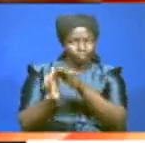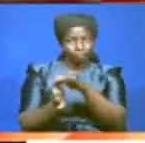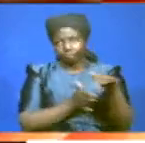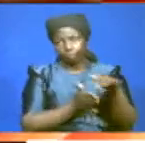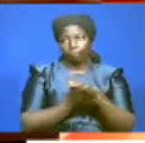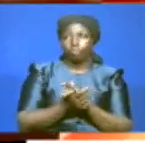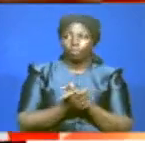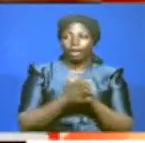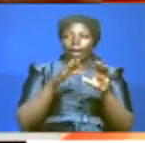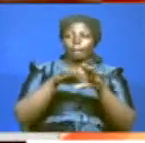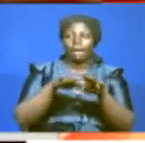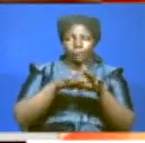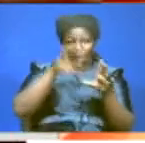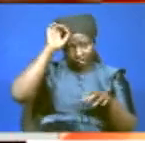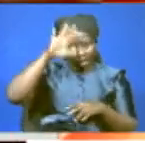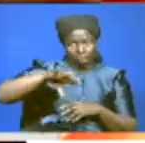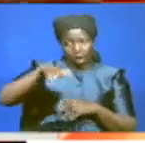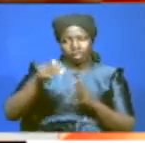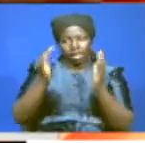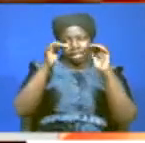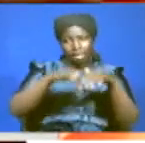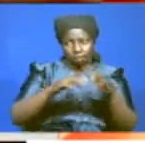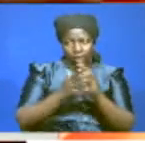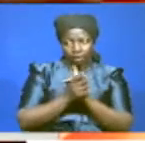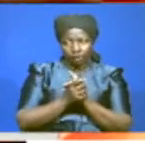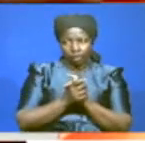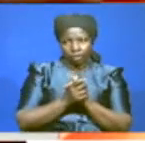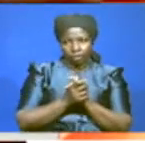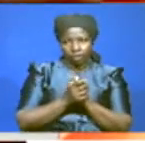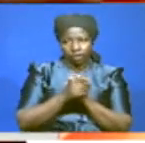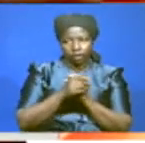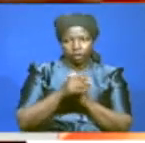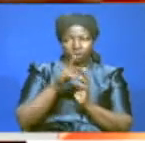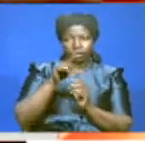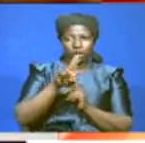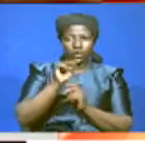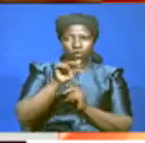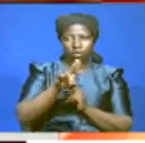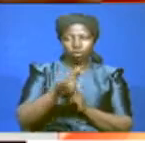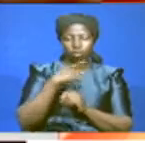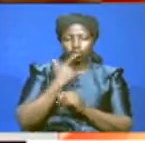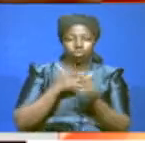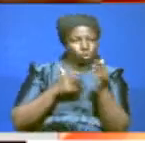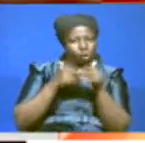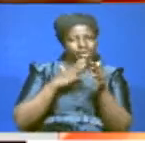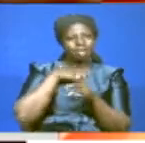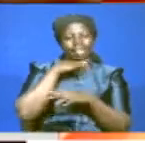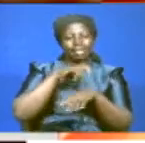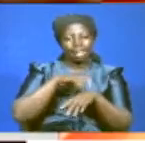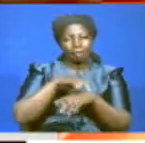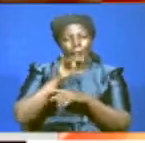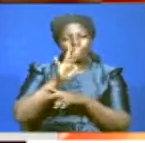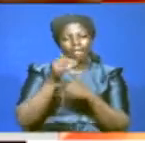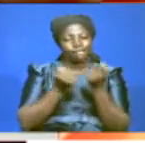Member of the Kiambu County Assembly, Kongo Smart, who escaped death narrowly when his vehicle was involved in an accident along